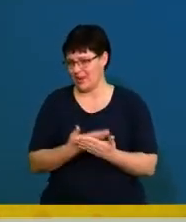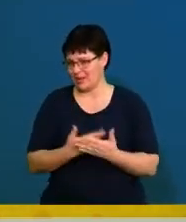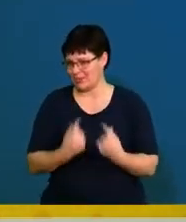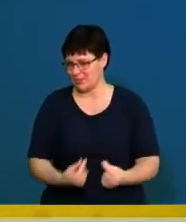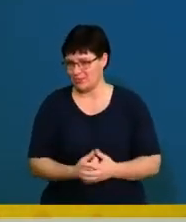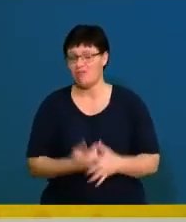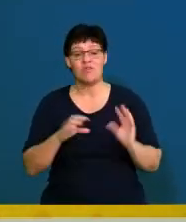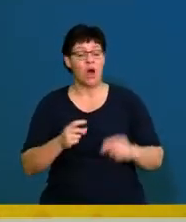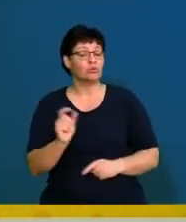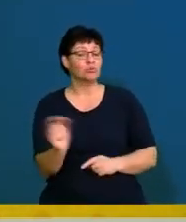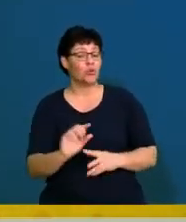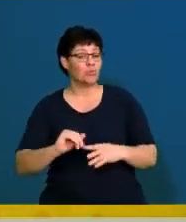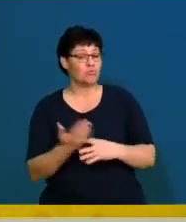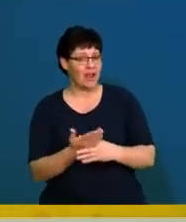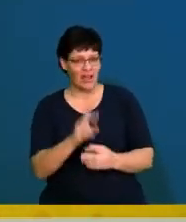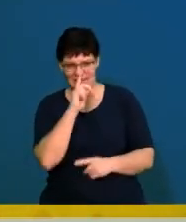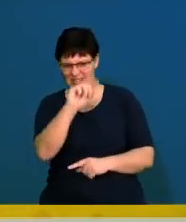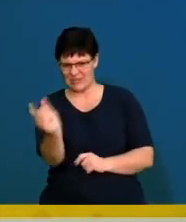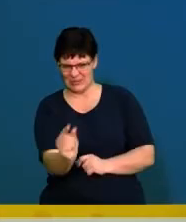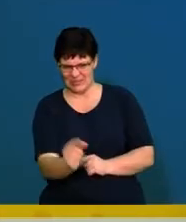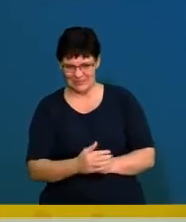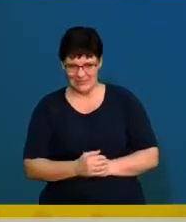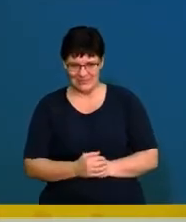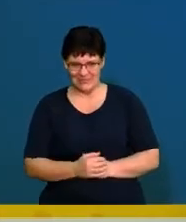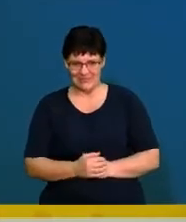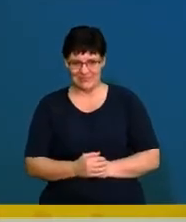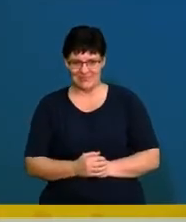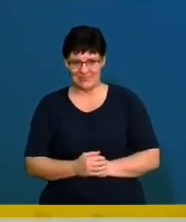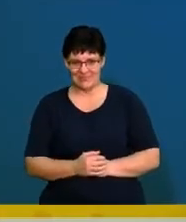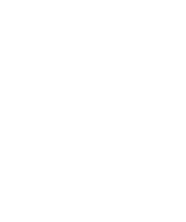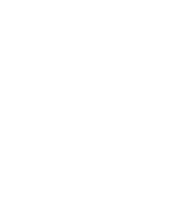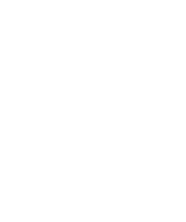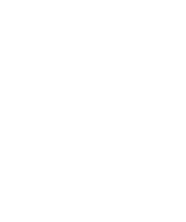as we can. For now, we're going to take a short break, and we'll see you straight after this.